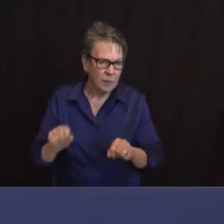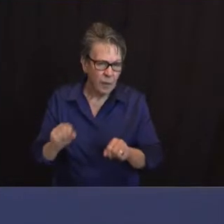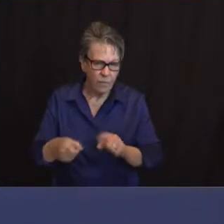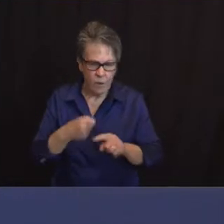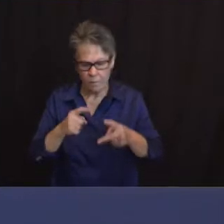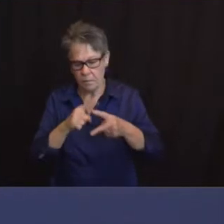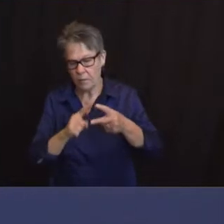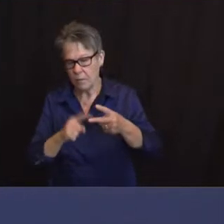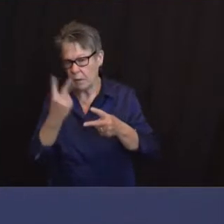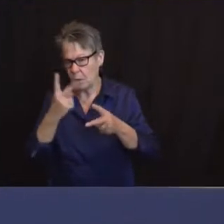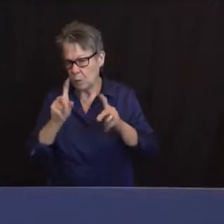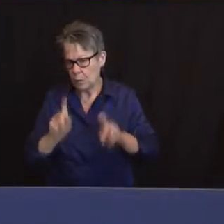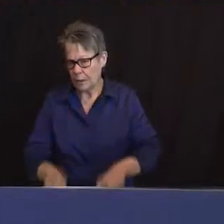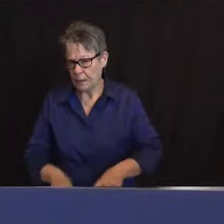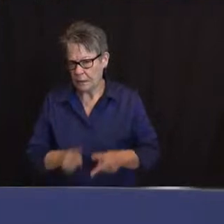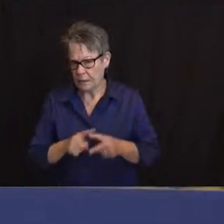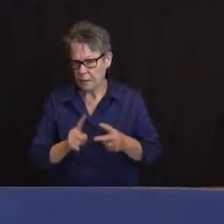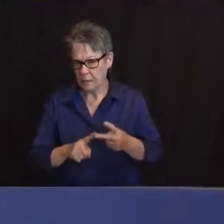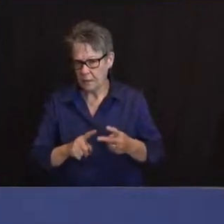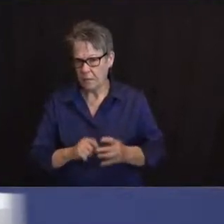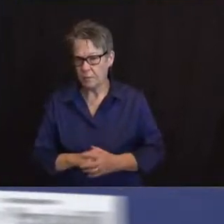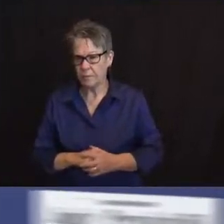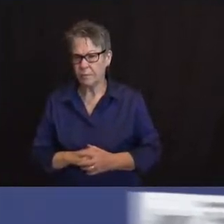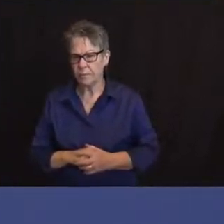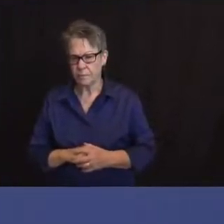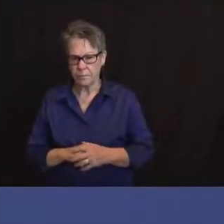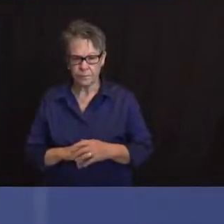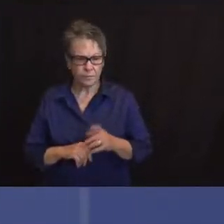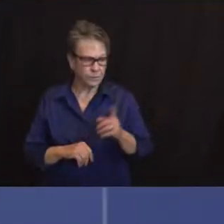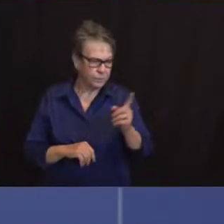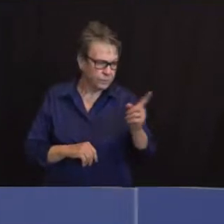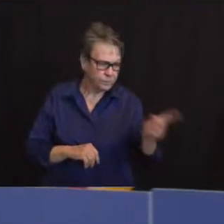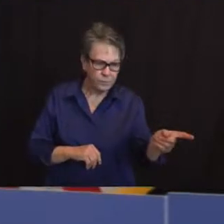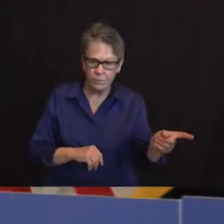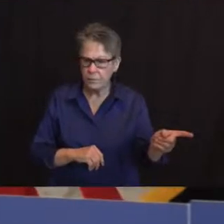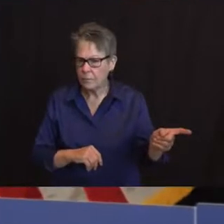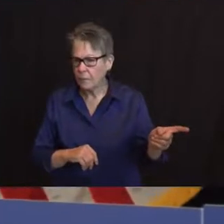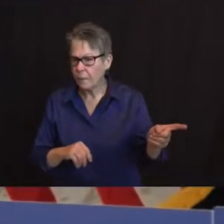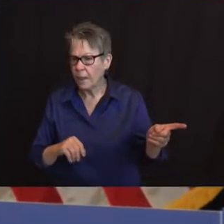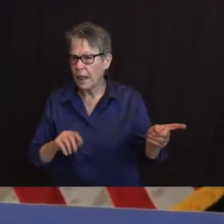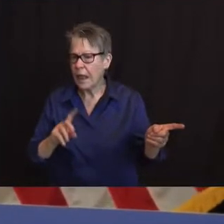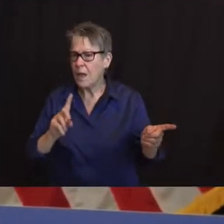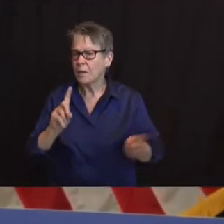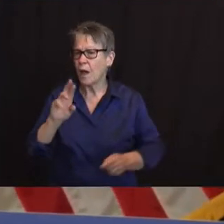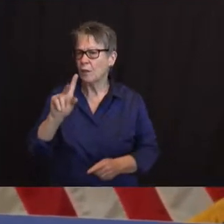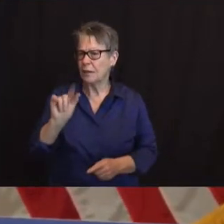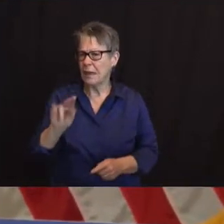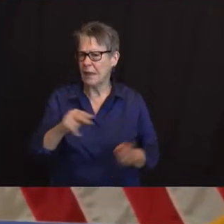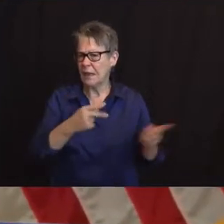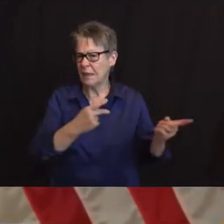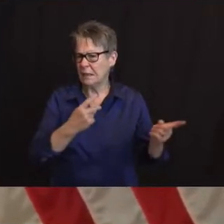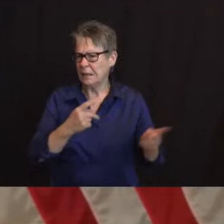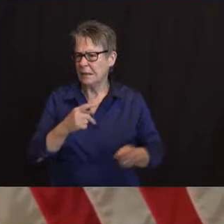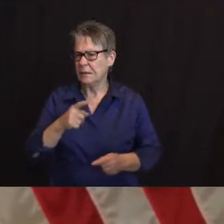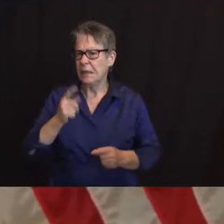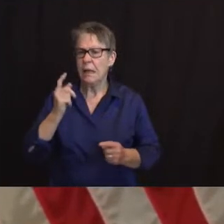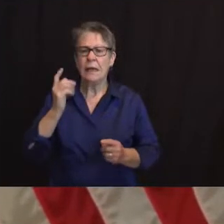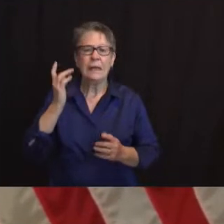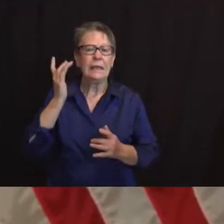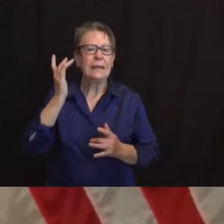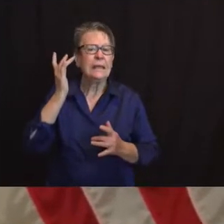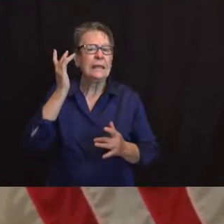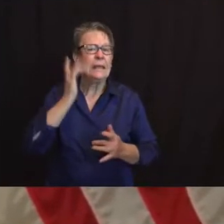those? So illness onset is exactly that, the date in which an individual might have become ill or